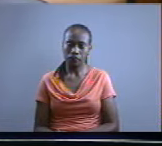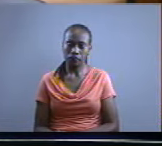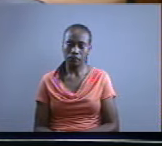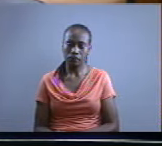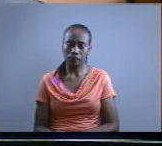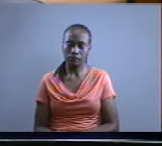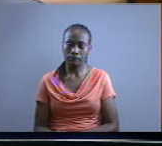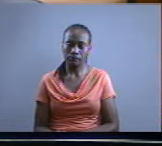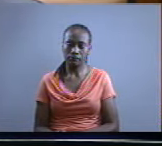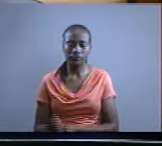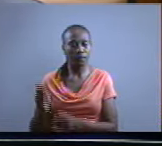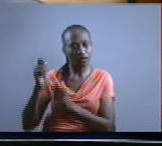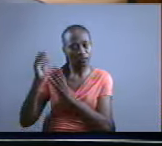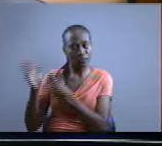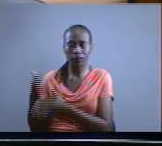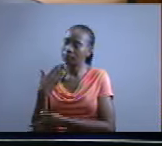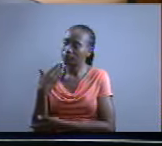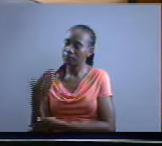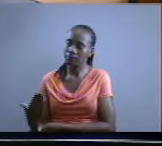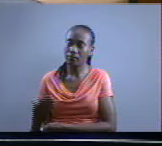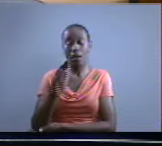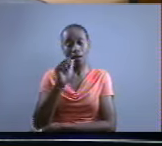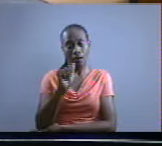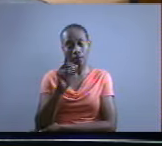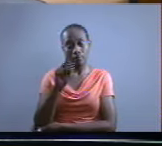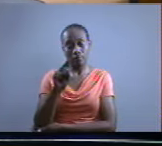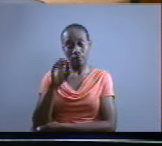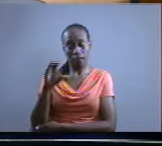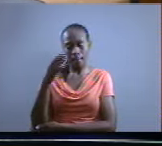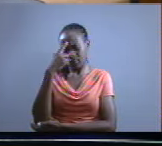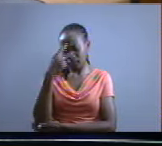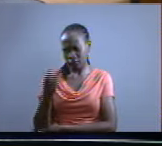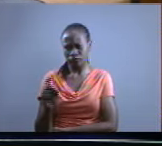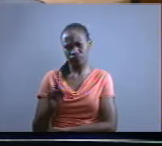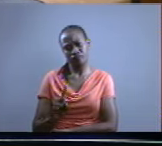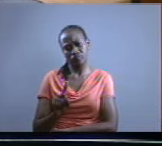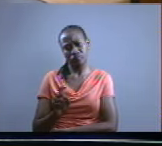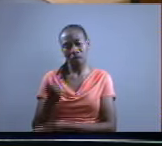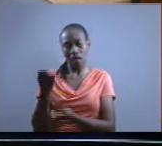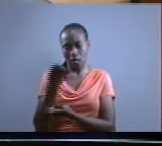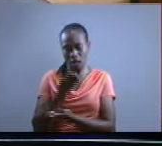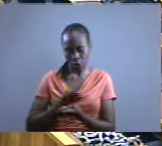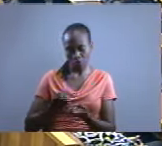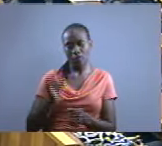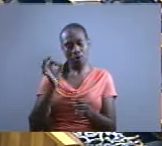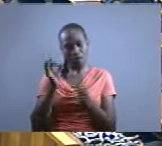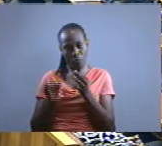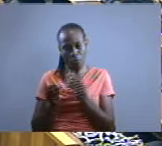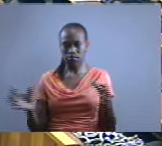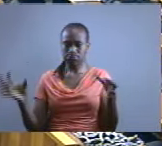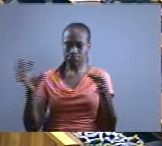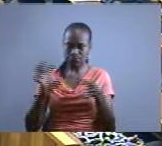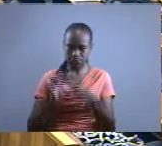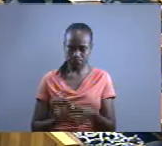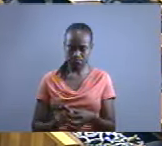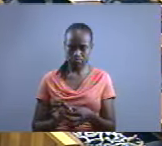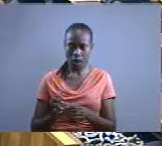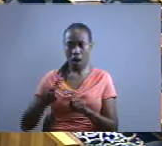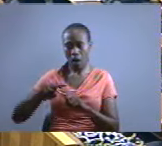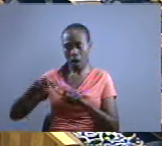Thank you, Honourable Speaker. The ANC believes that economic and political cooperation with